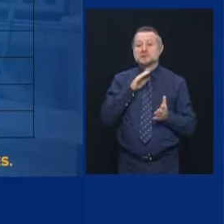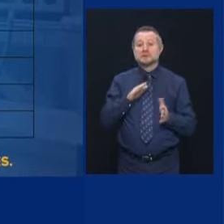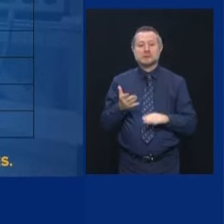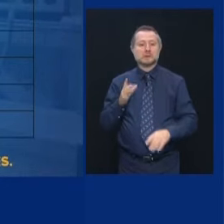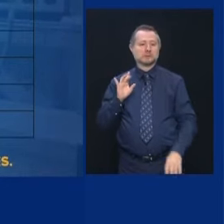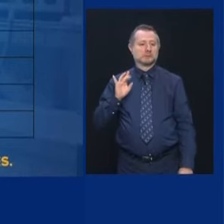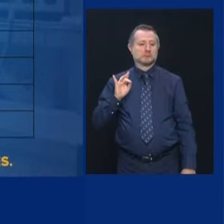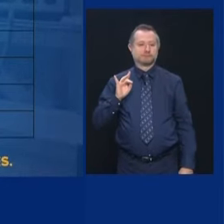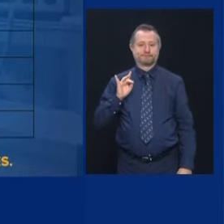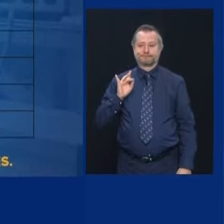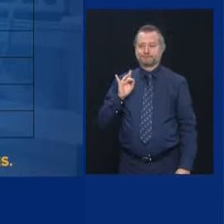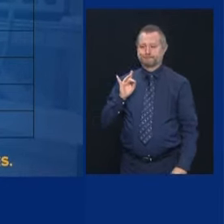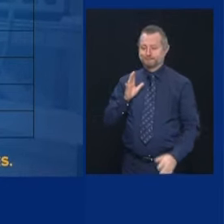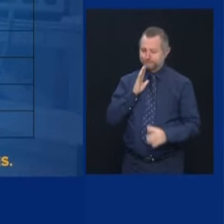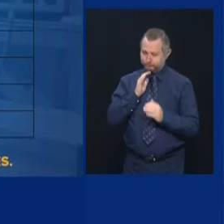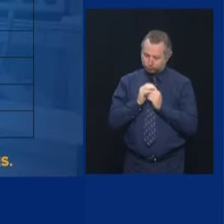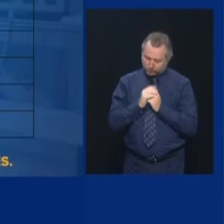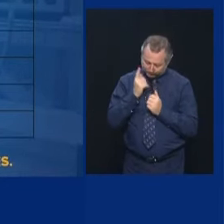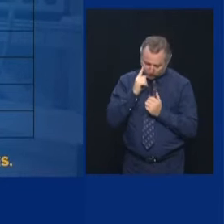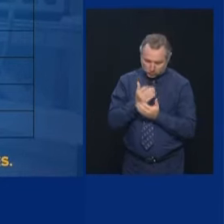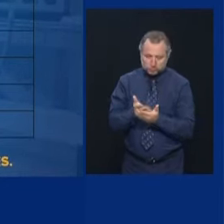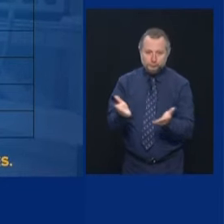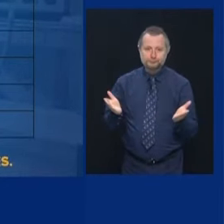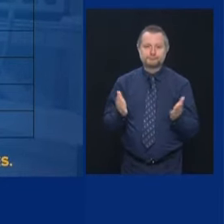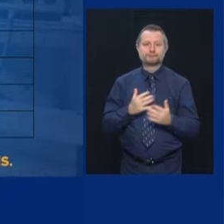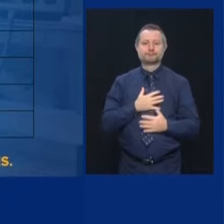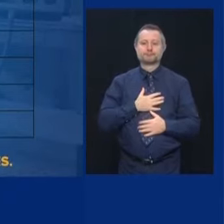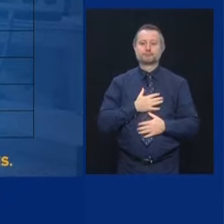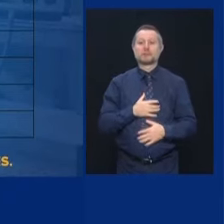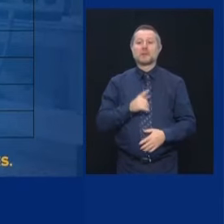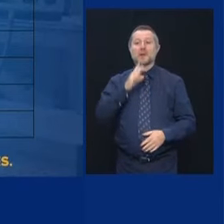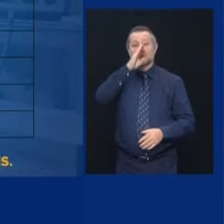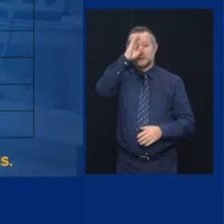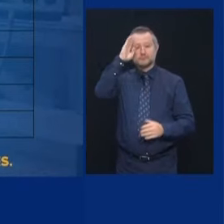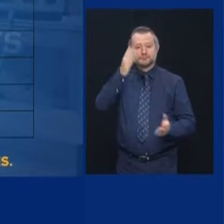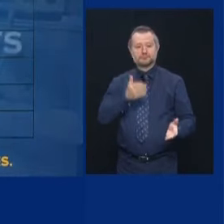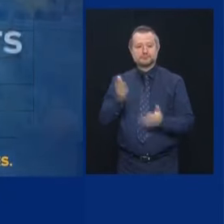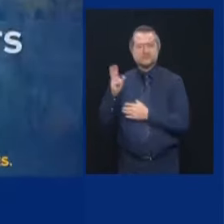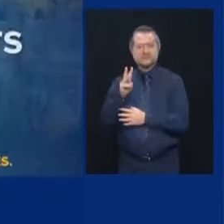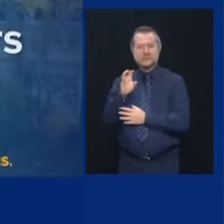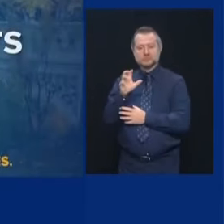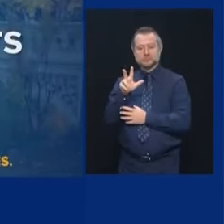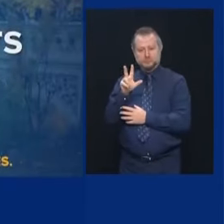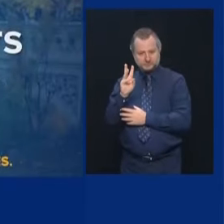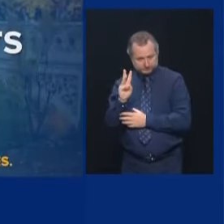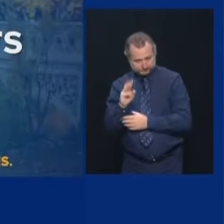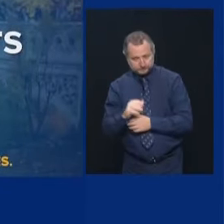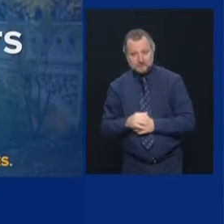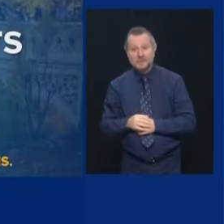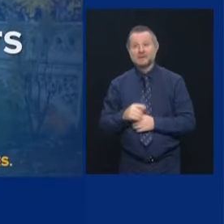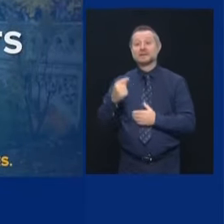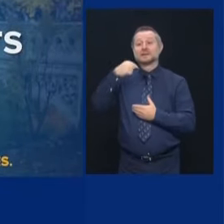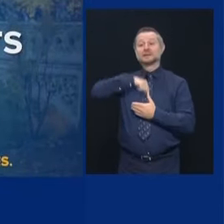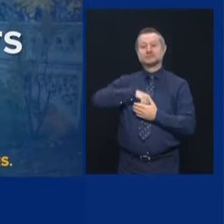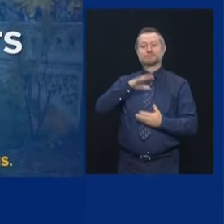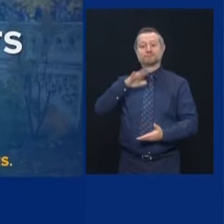thoughts and prayers. Statewide hospitalization, 636. ICU, 149. Statewide intubation, 70.